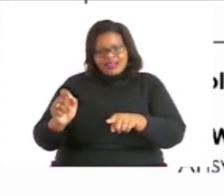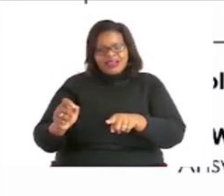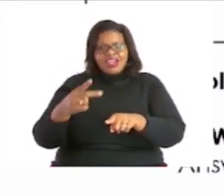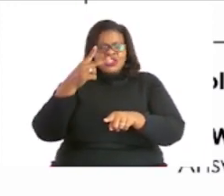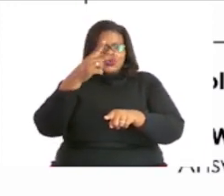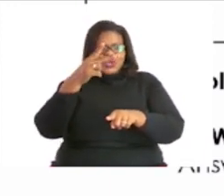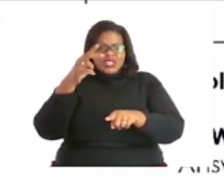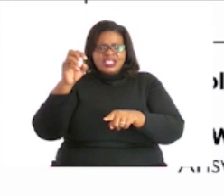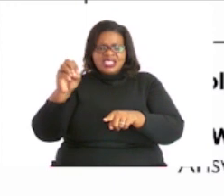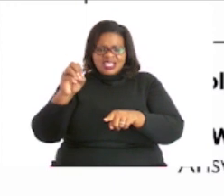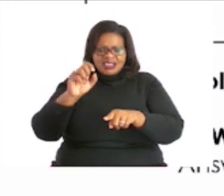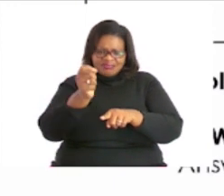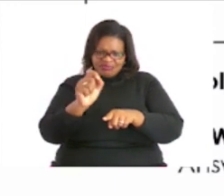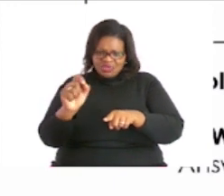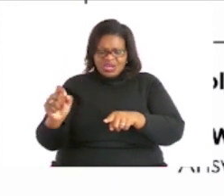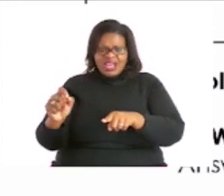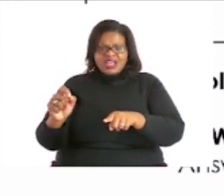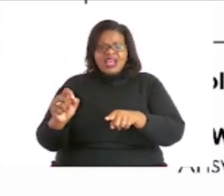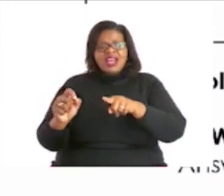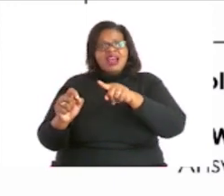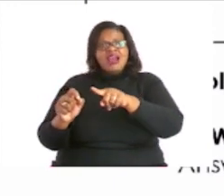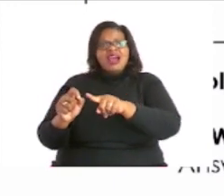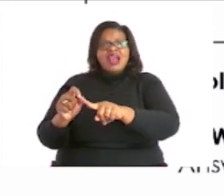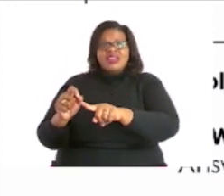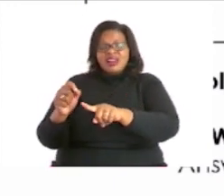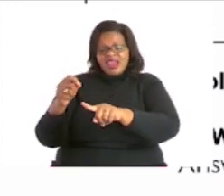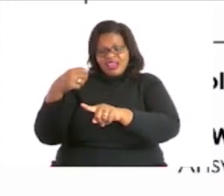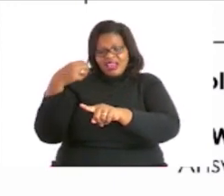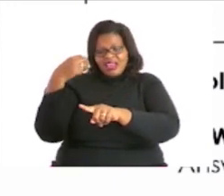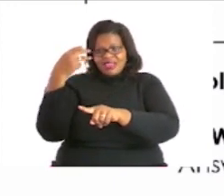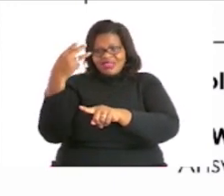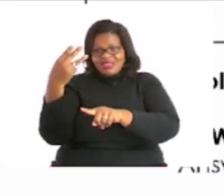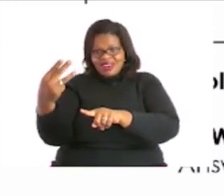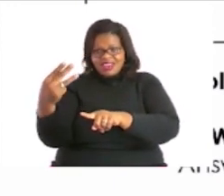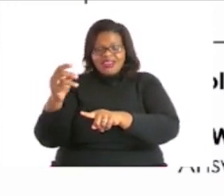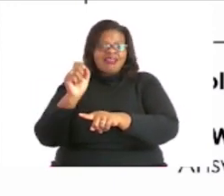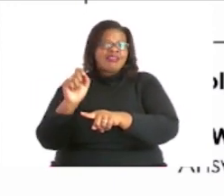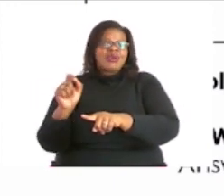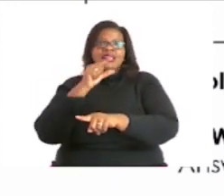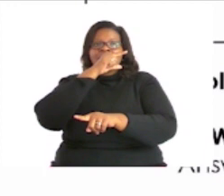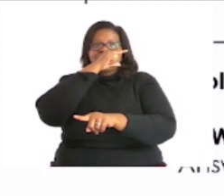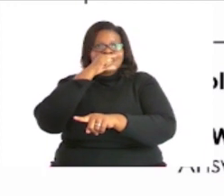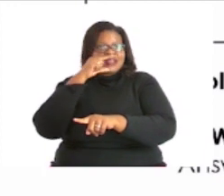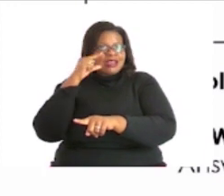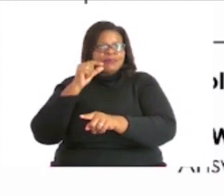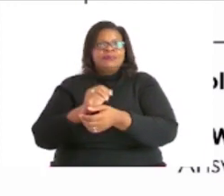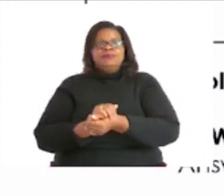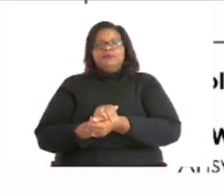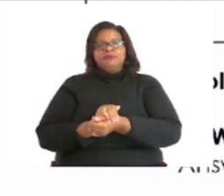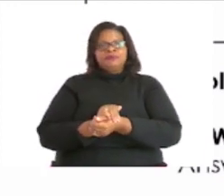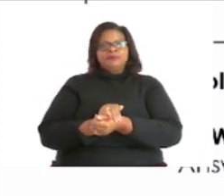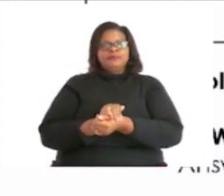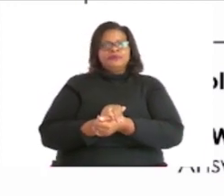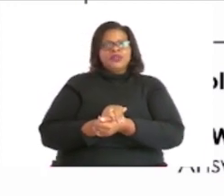23. 20, so we hear the word 20, and then we write 20, and then we also